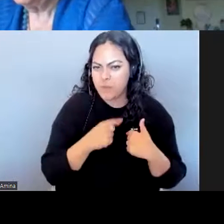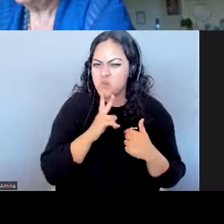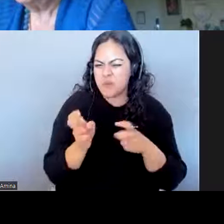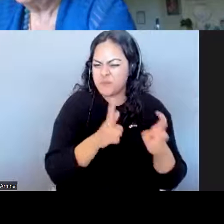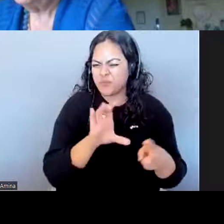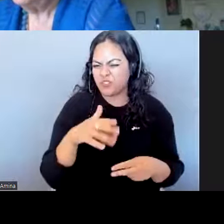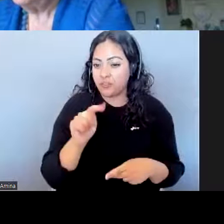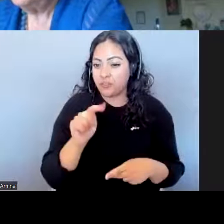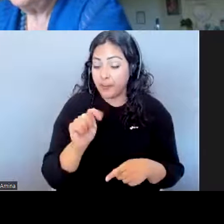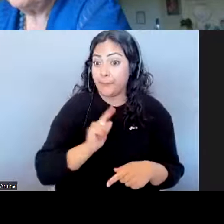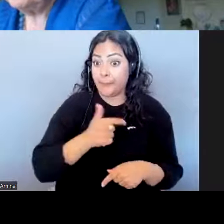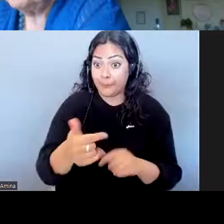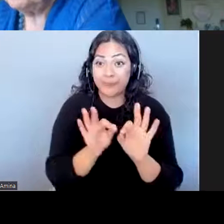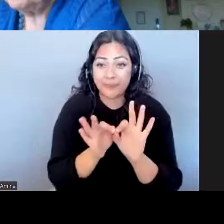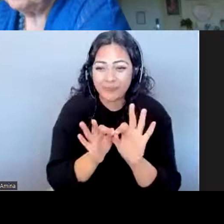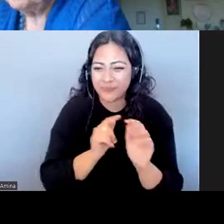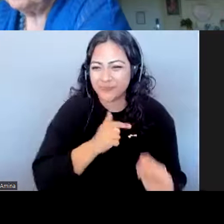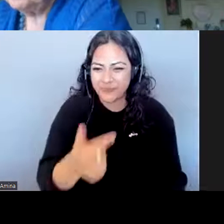that in the chat.